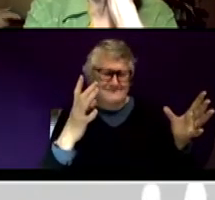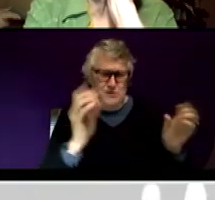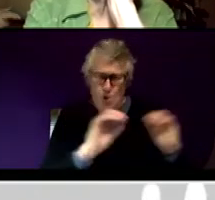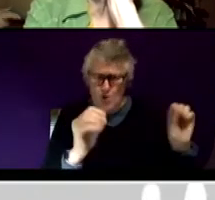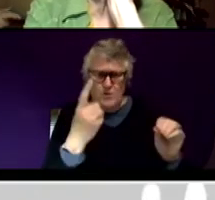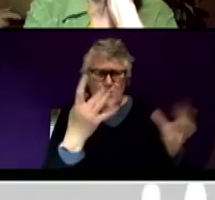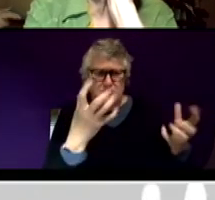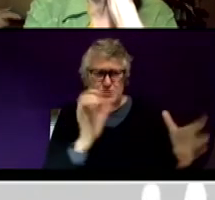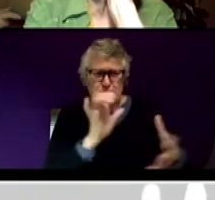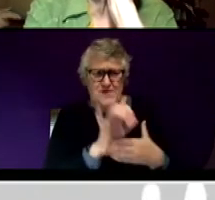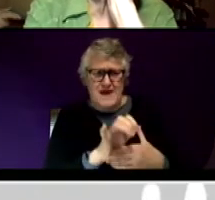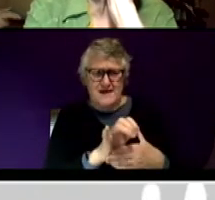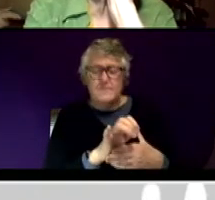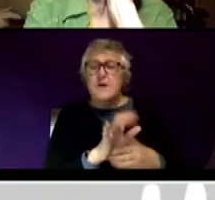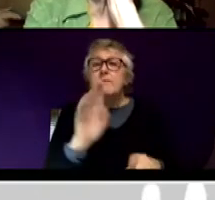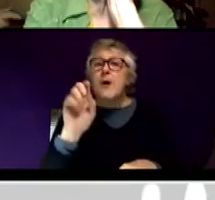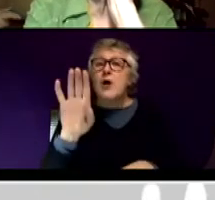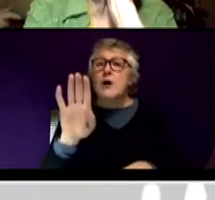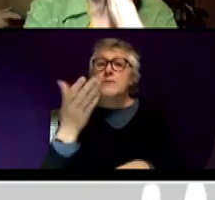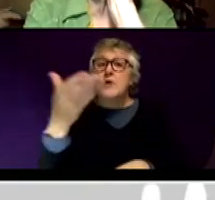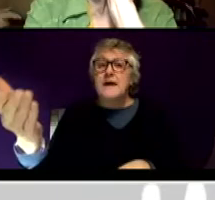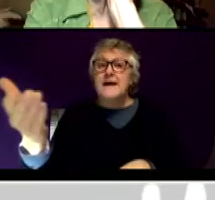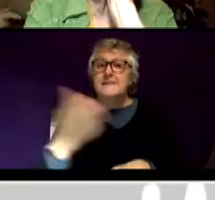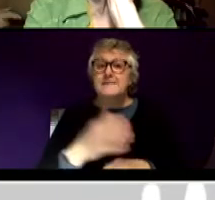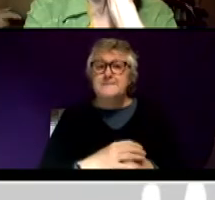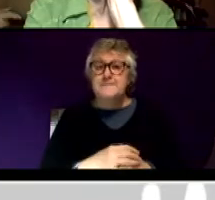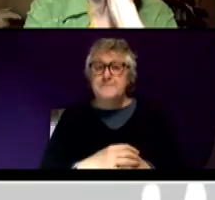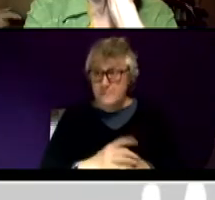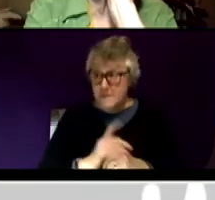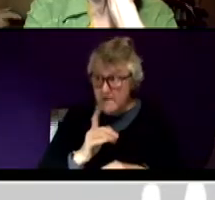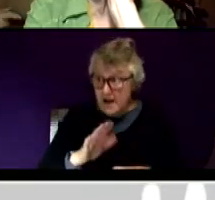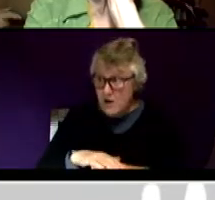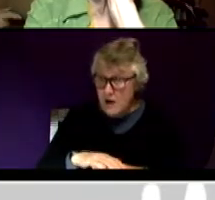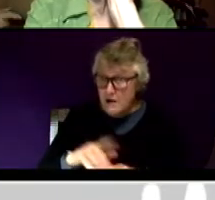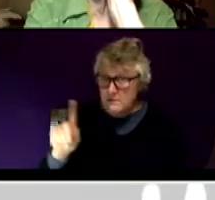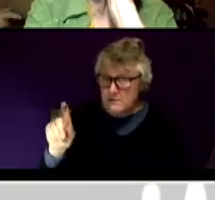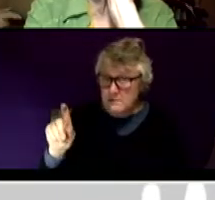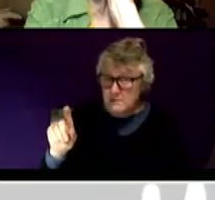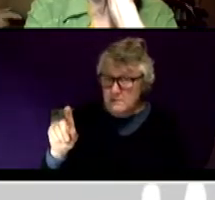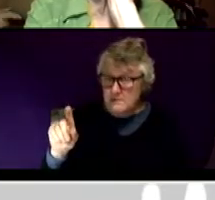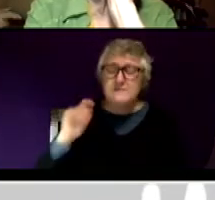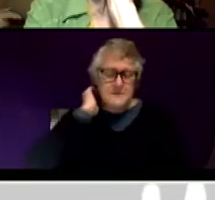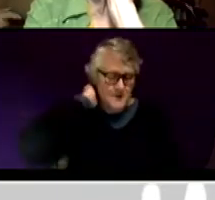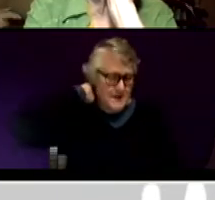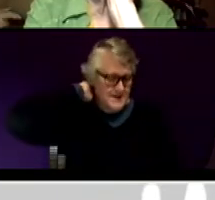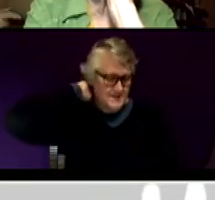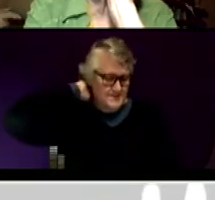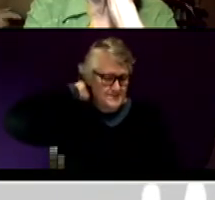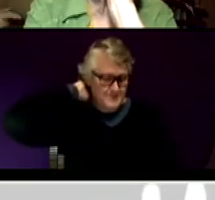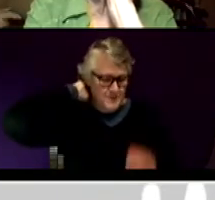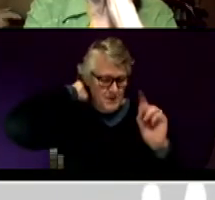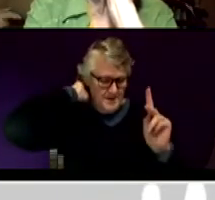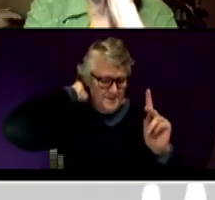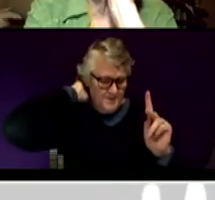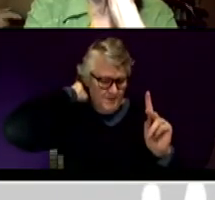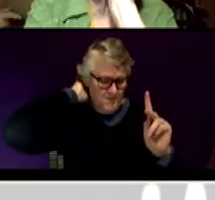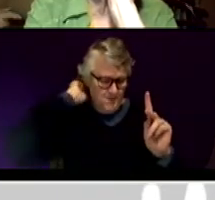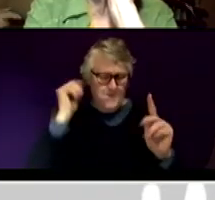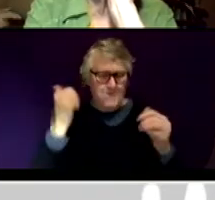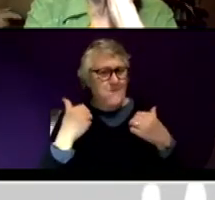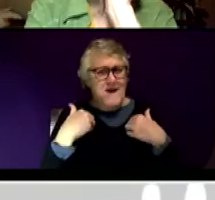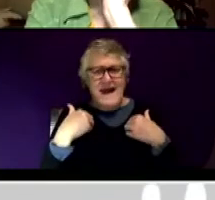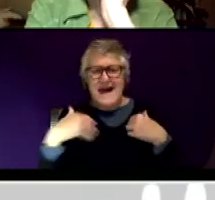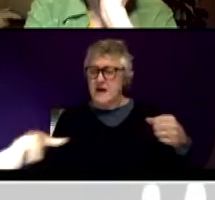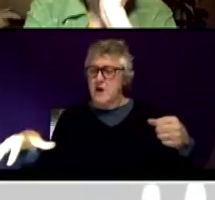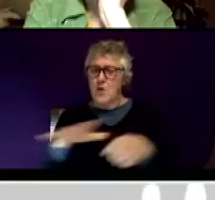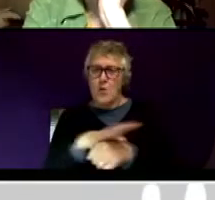ahead. Am I on? I'm on. Okay. I have a whole sort of list of things that